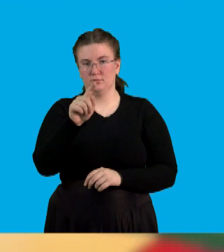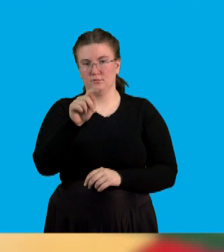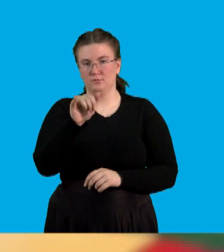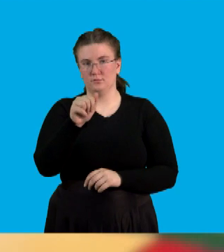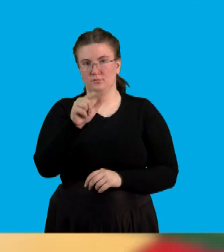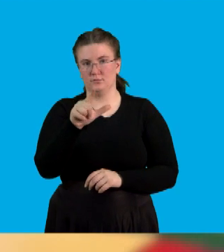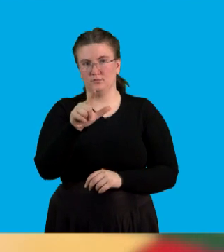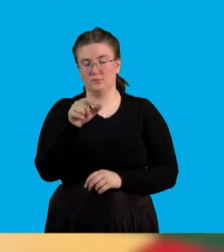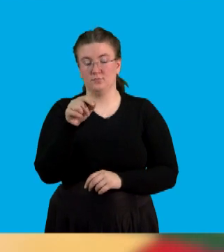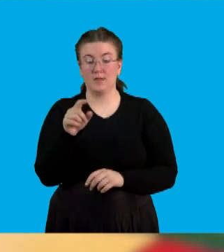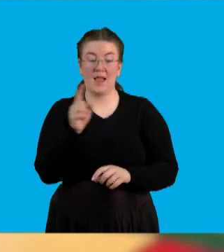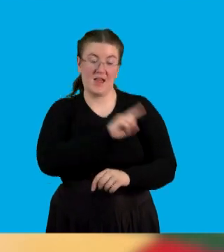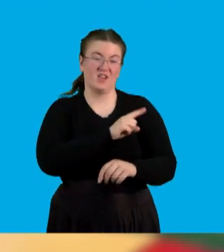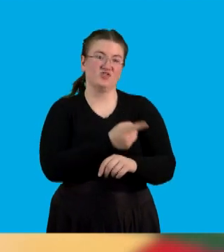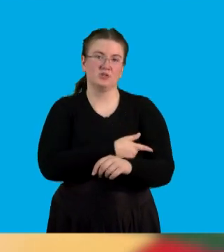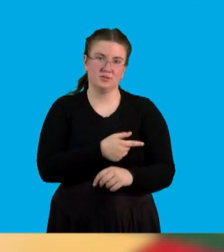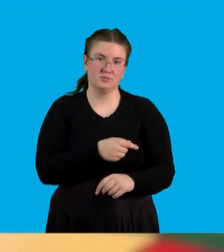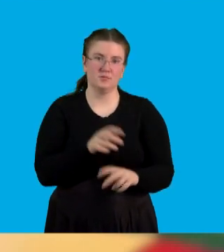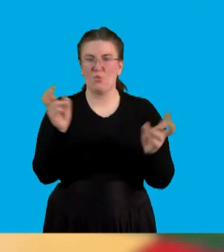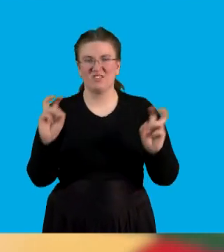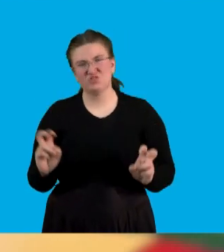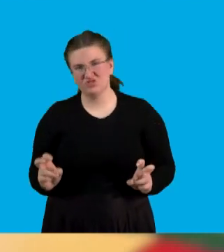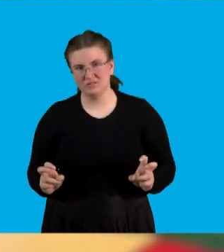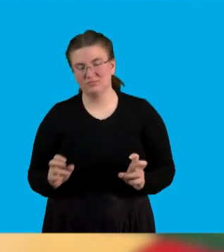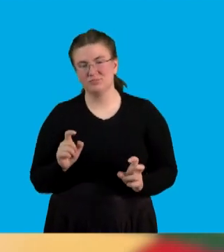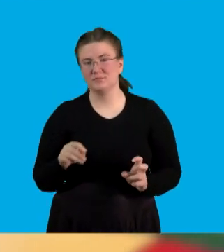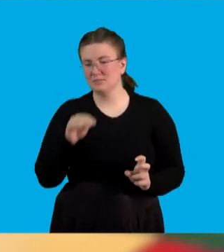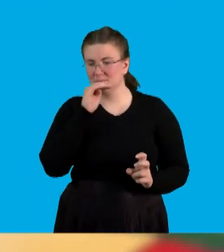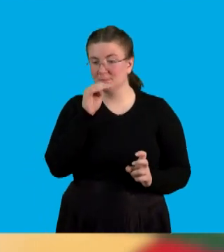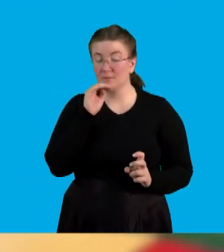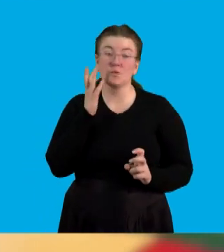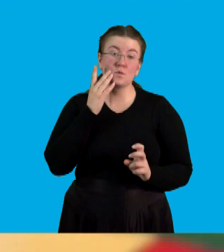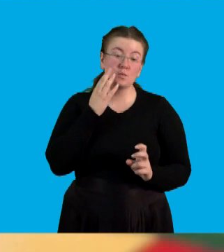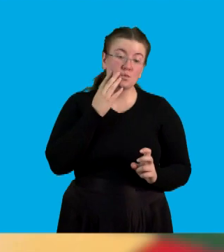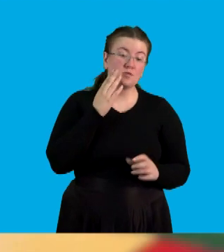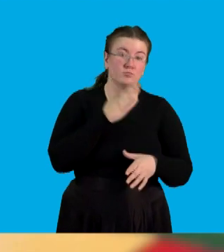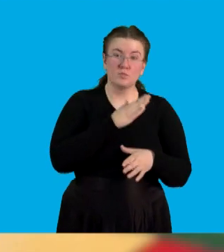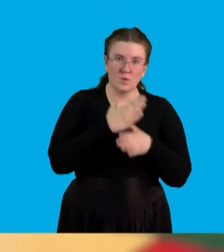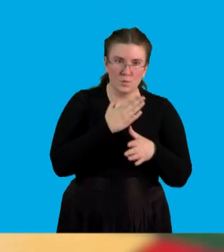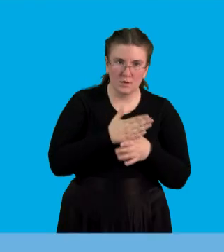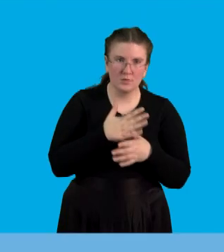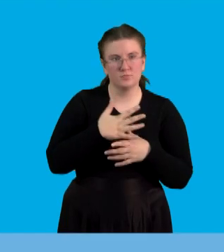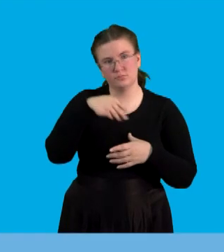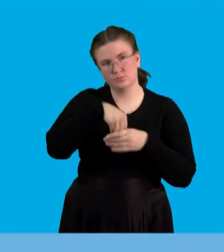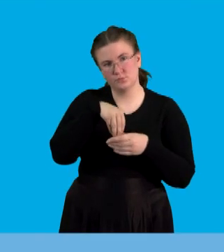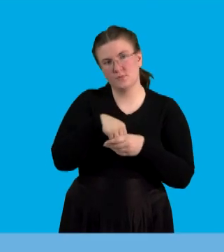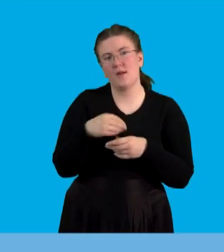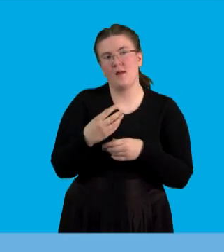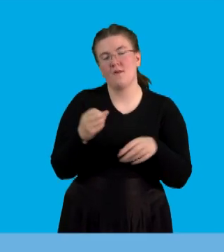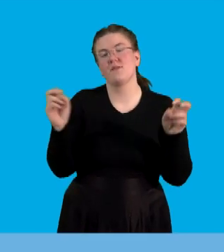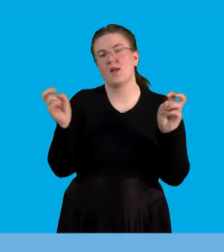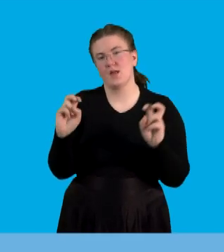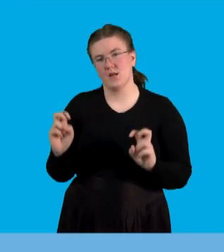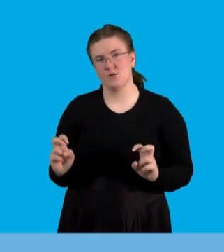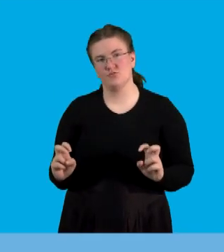an object has when it is stationary, when it is not moving. So therefore, inside the cells, there are several chemicals, and